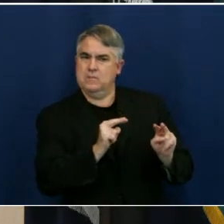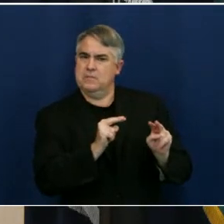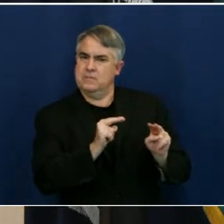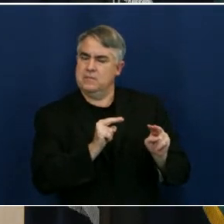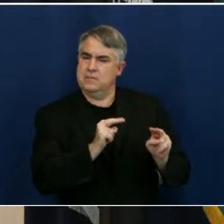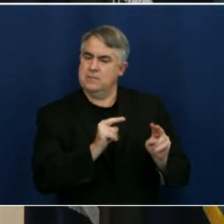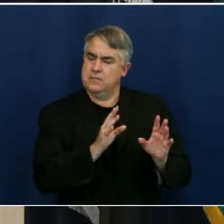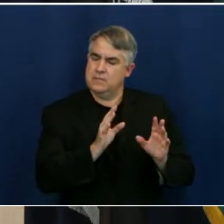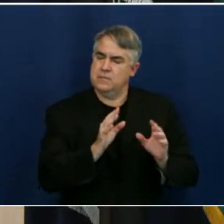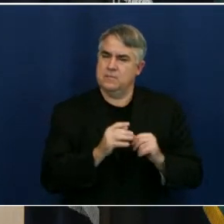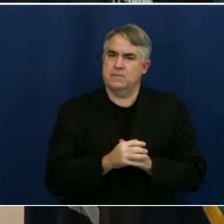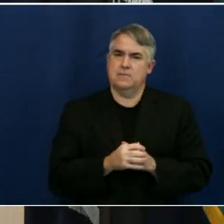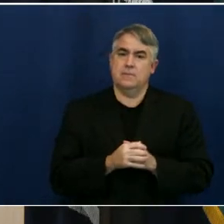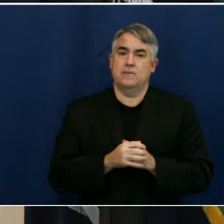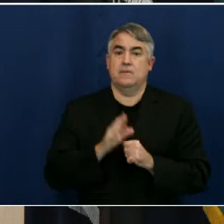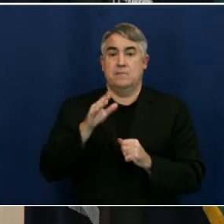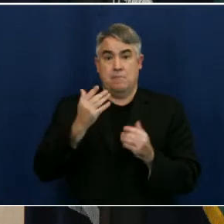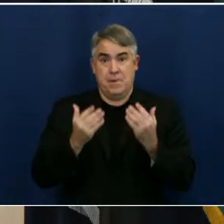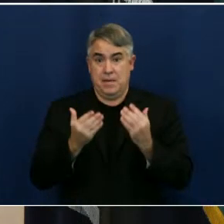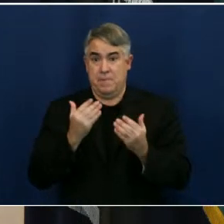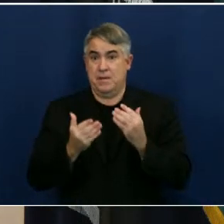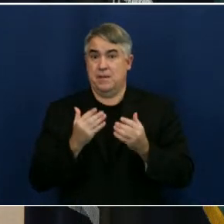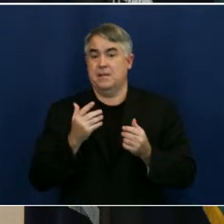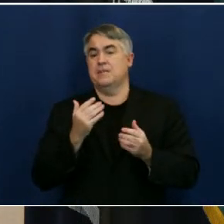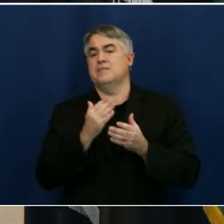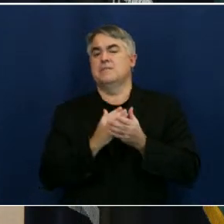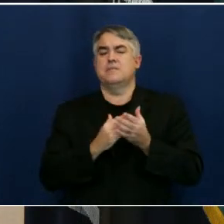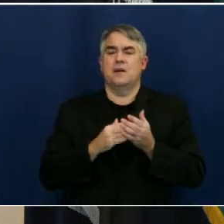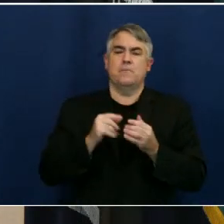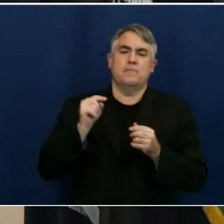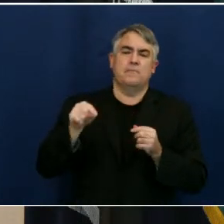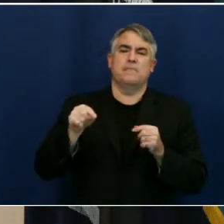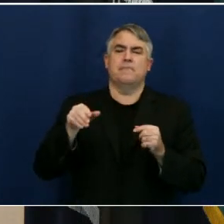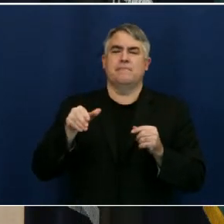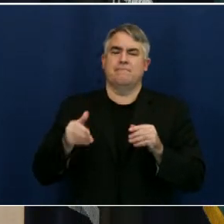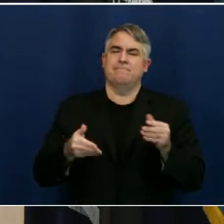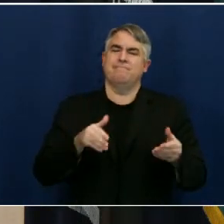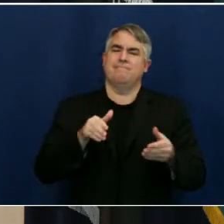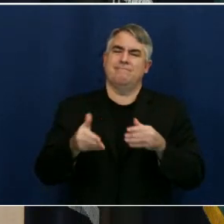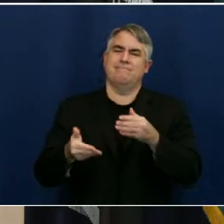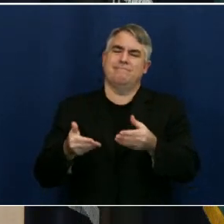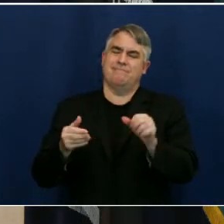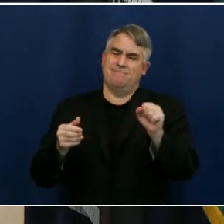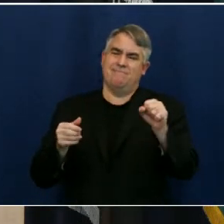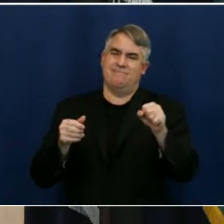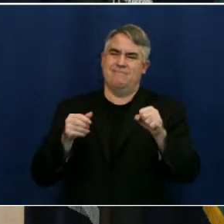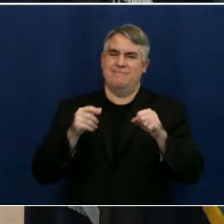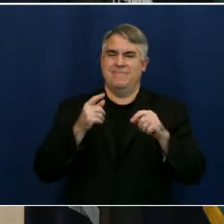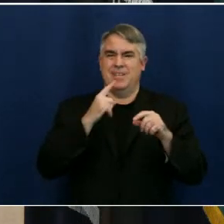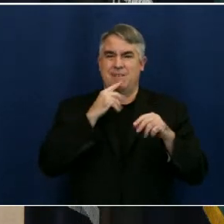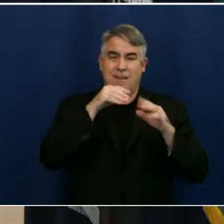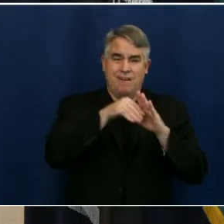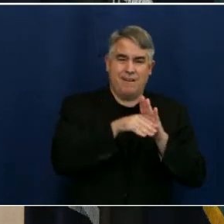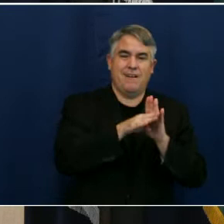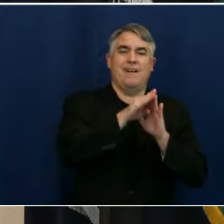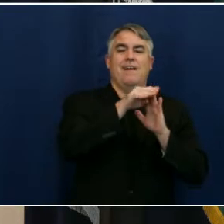see increased numbers of loss of life, again, because of the lag between all of these things. So today's announcement will come as a